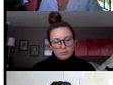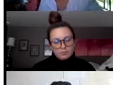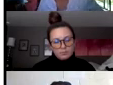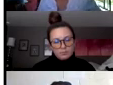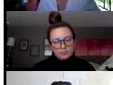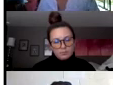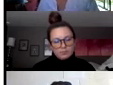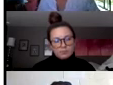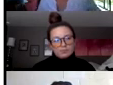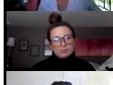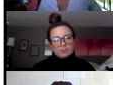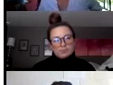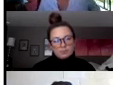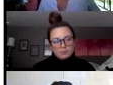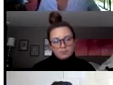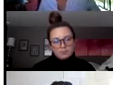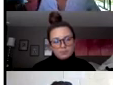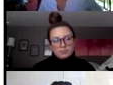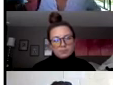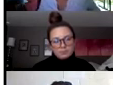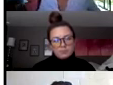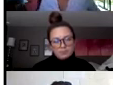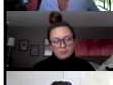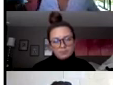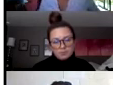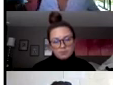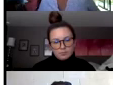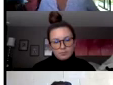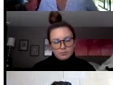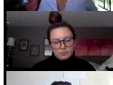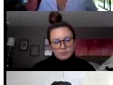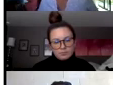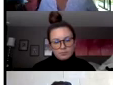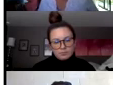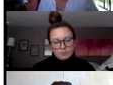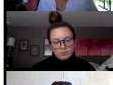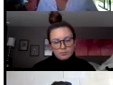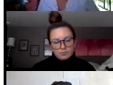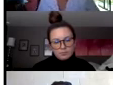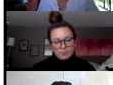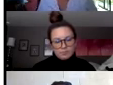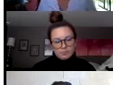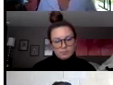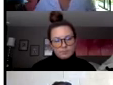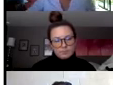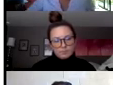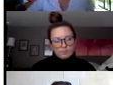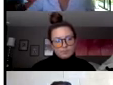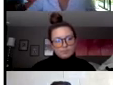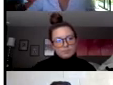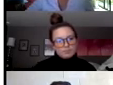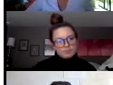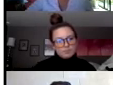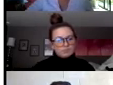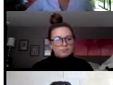one organization, so that they could be stronger. And then also the creation of Chicano Studies. From